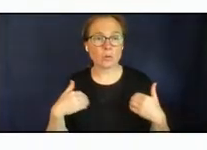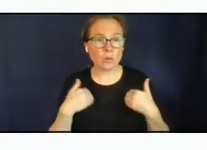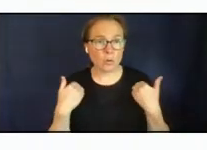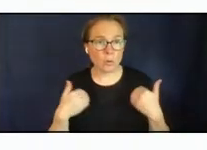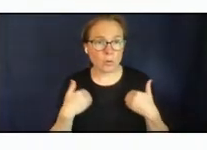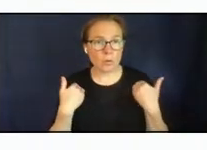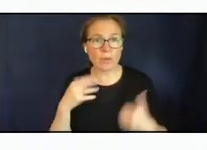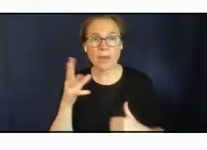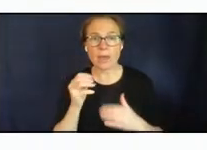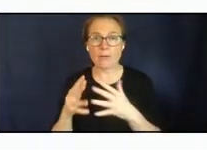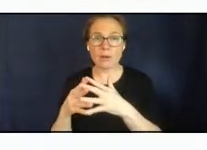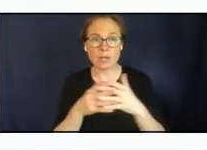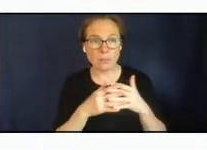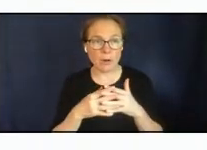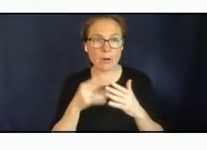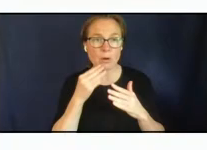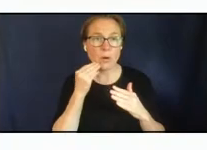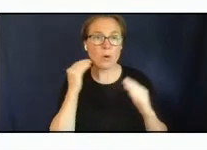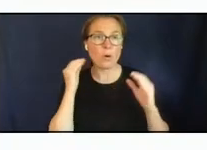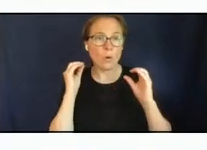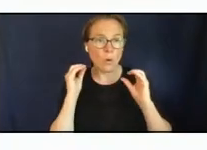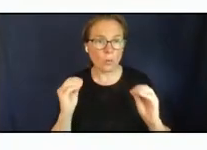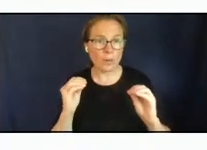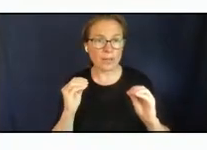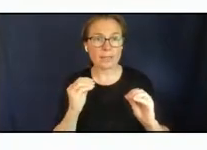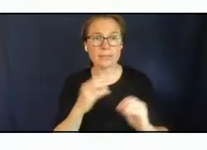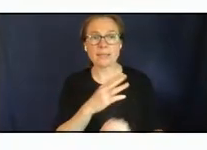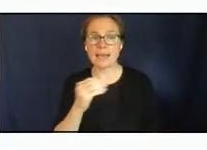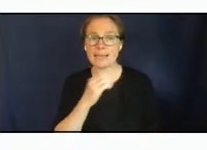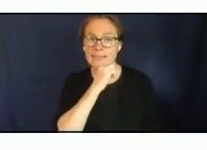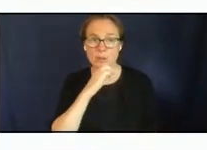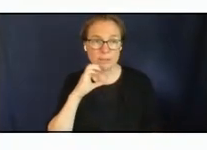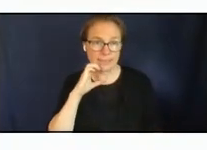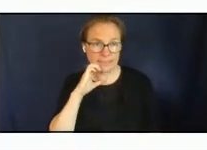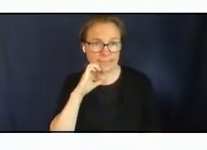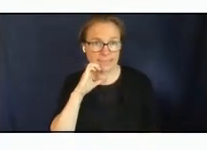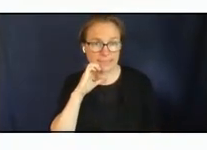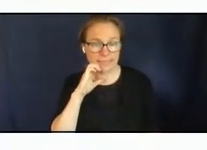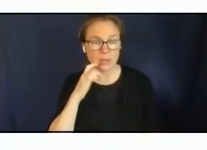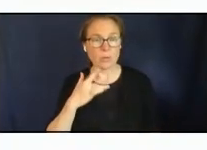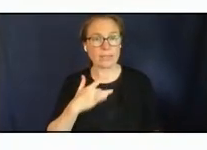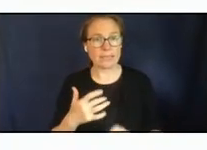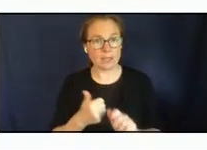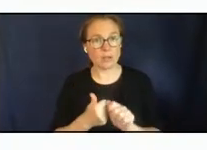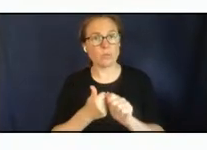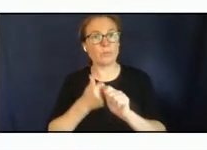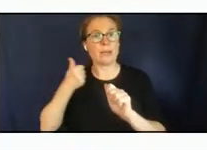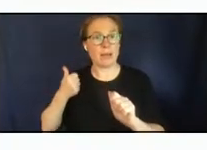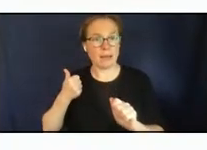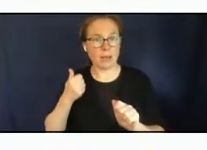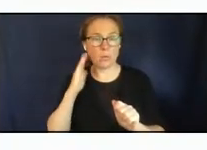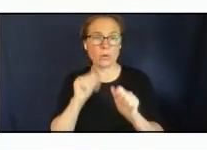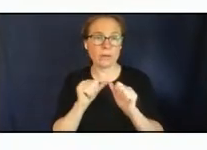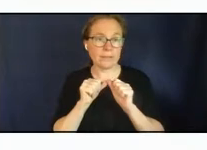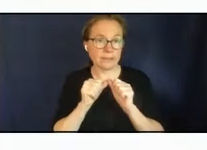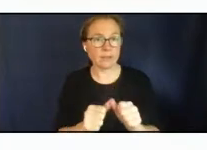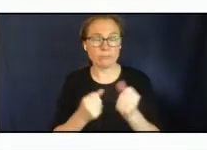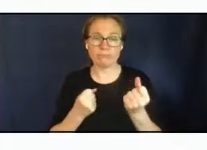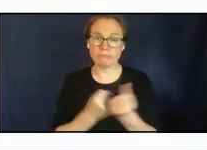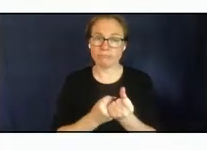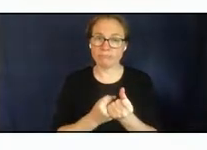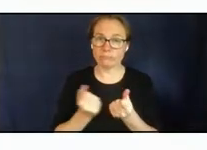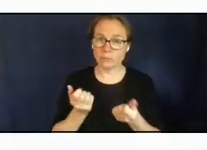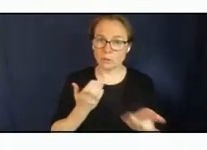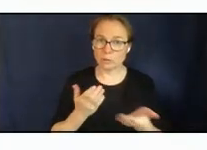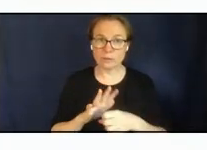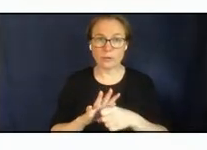seeing growing gaps. We certainly will be transitioning our work to provide COVID education and support services, things that will be necessary